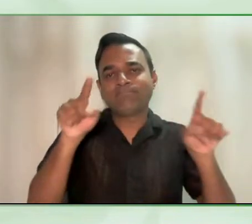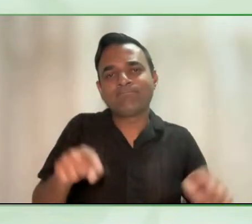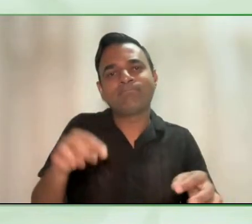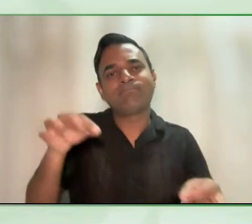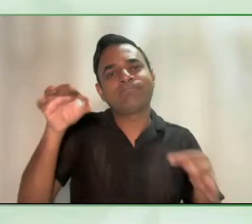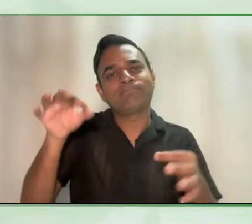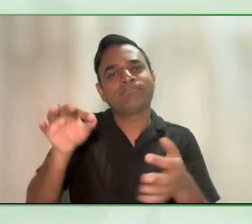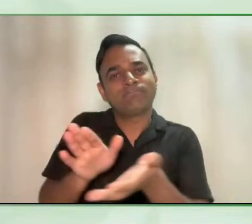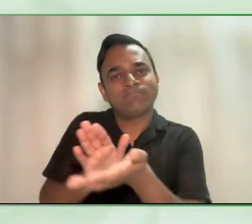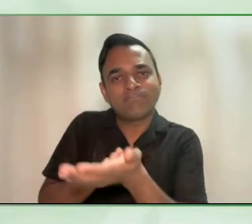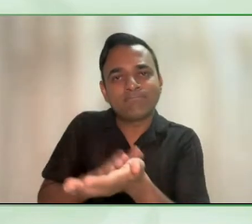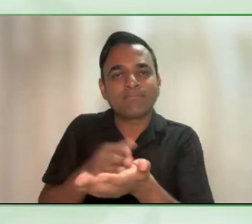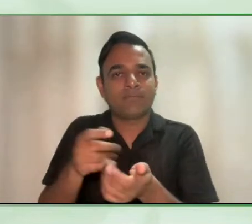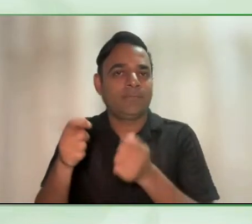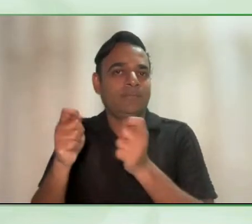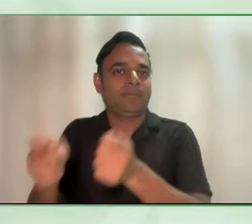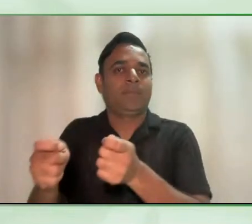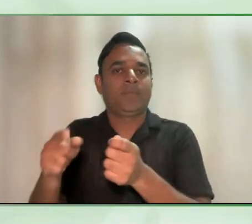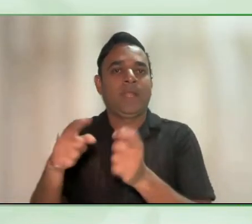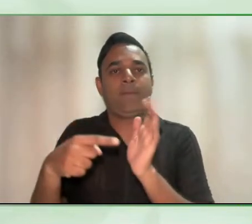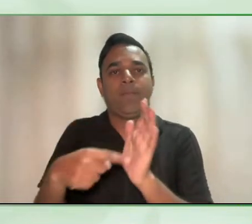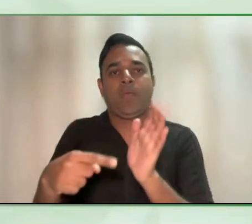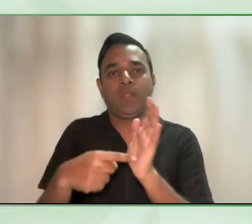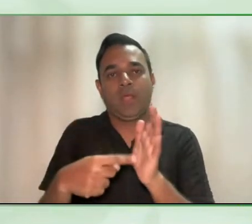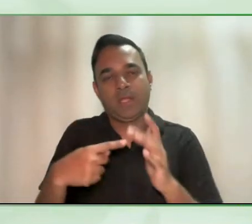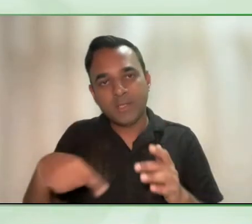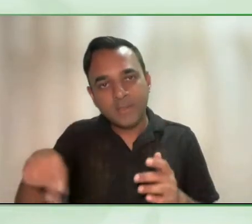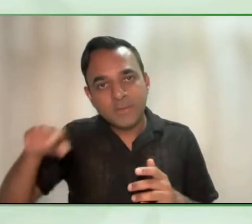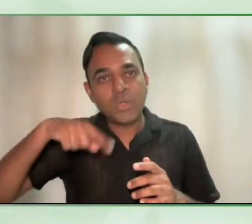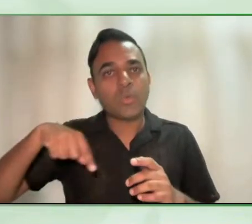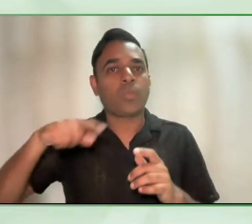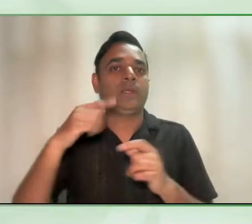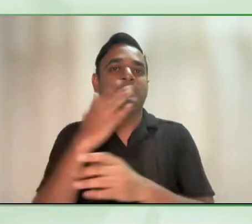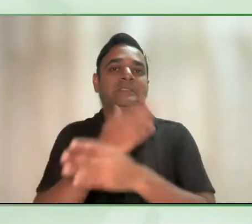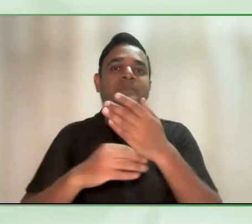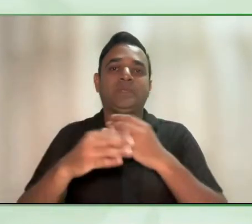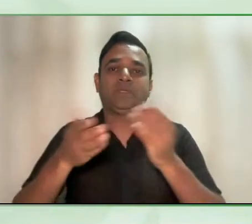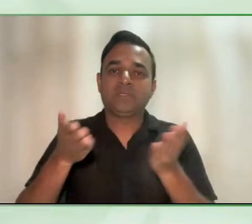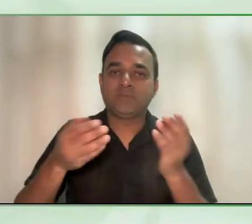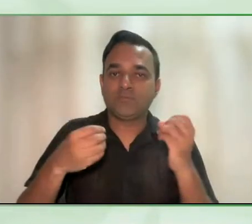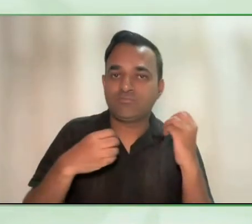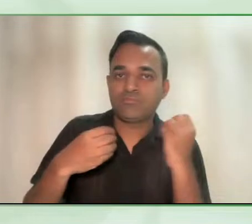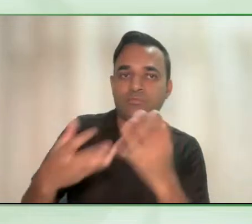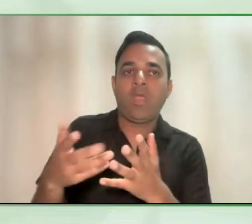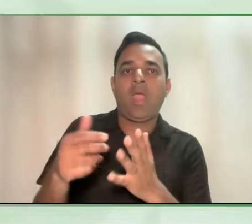supported, that these apprenticeship type models between